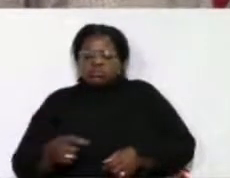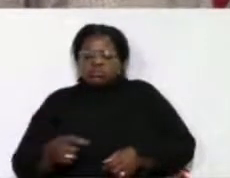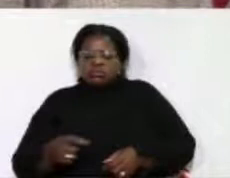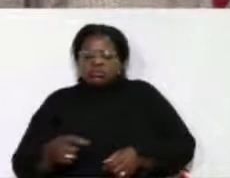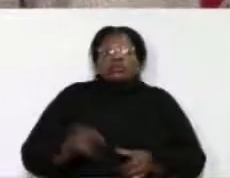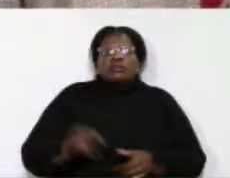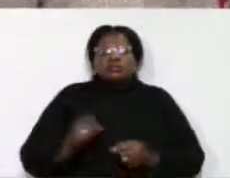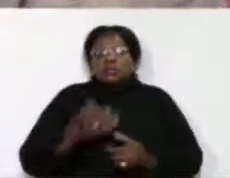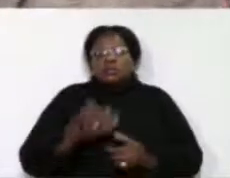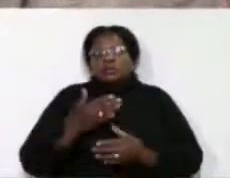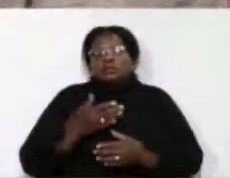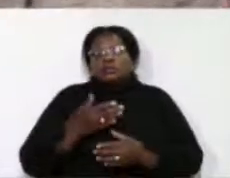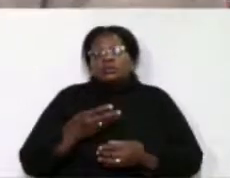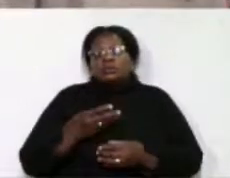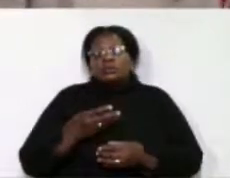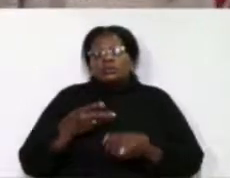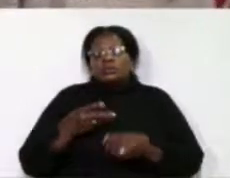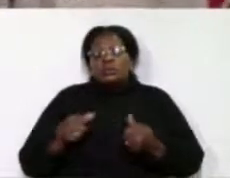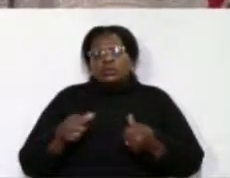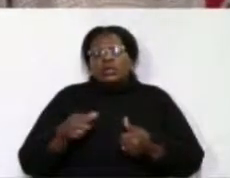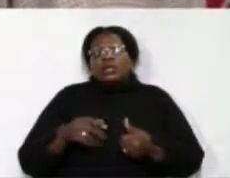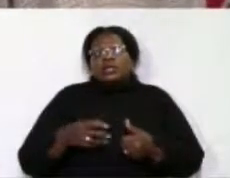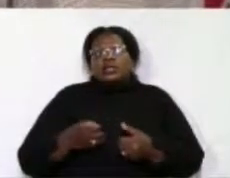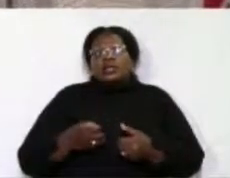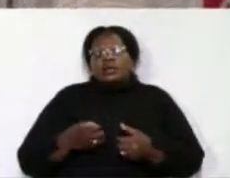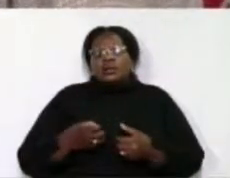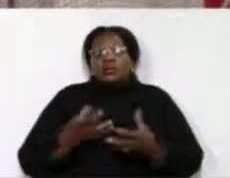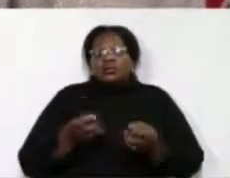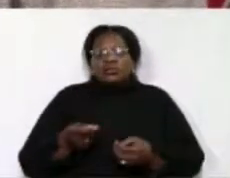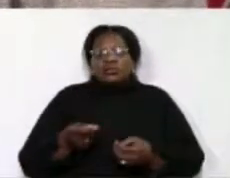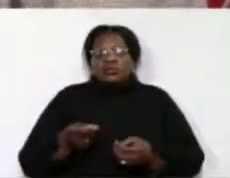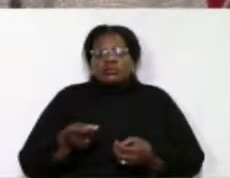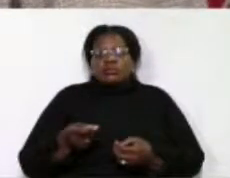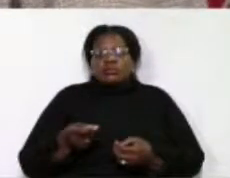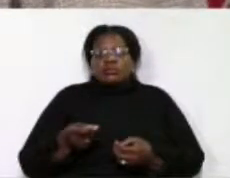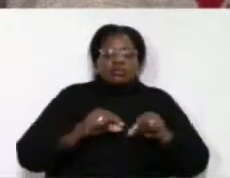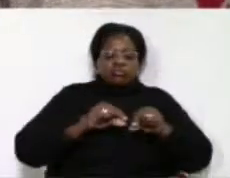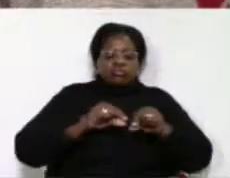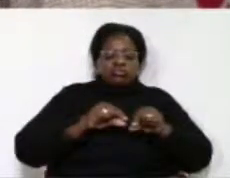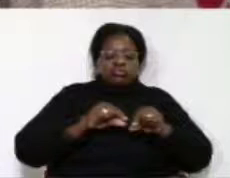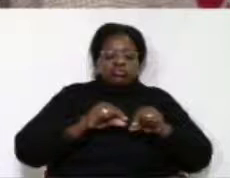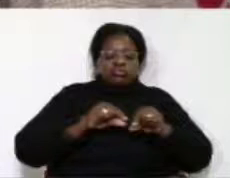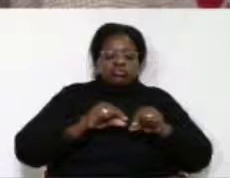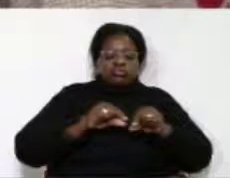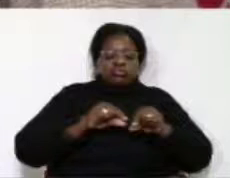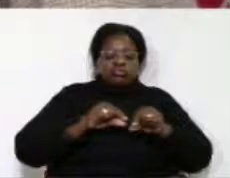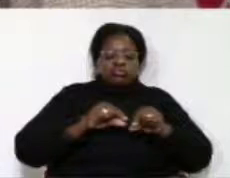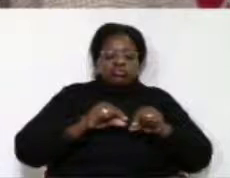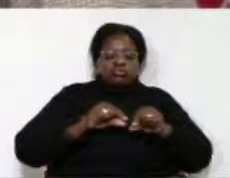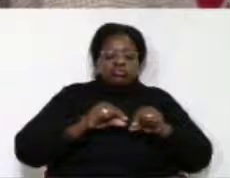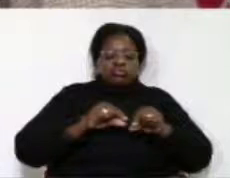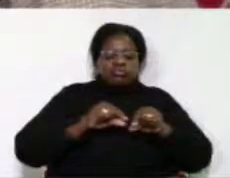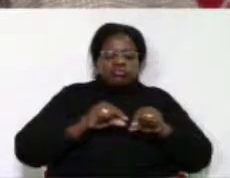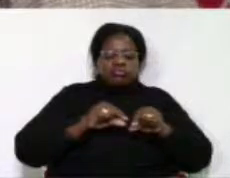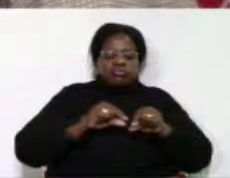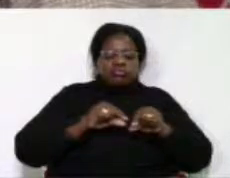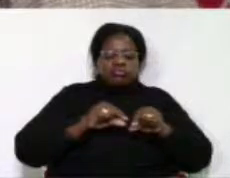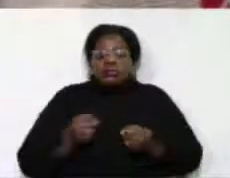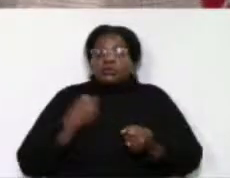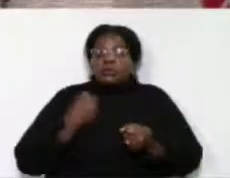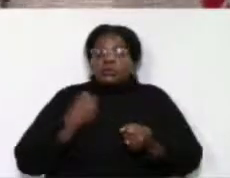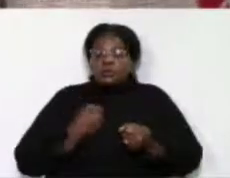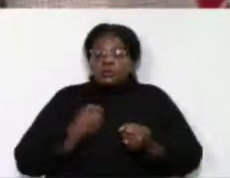just finish the job and your box is empty. Now what did you do? How many rods did you use? Are you going to buy a box of rods for every security gate?